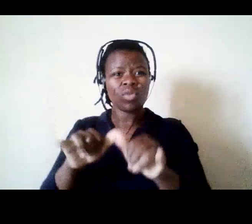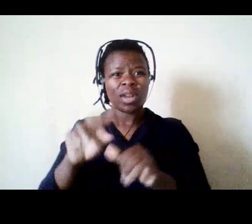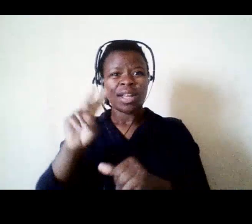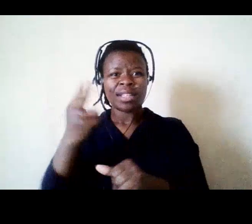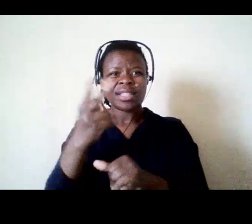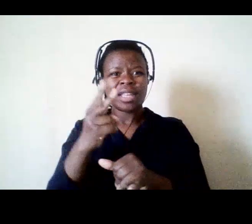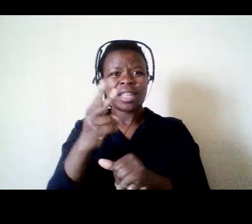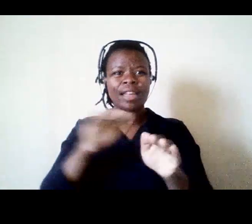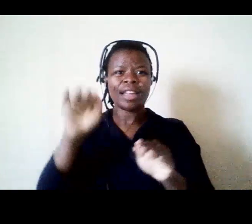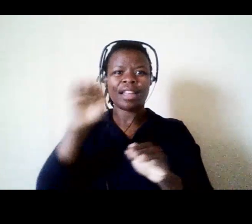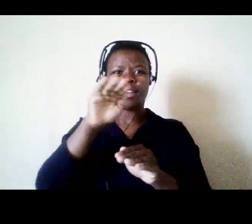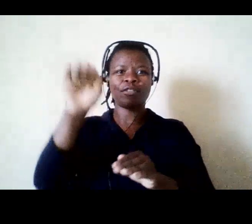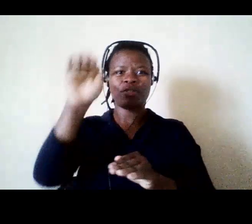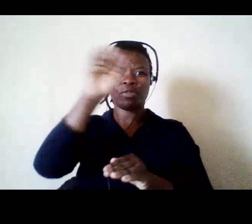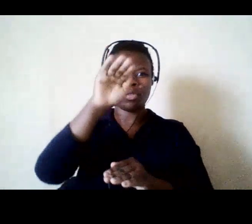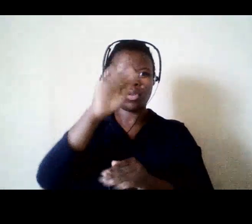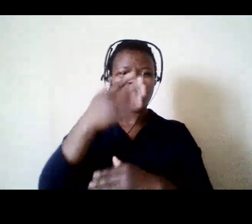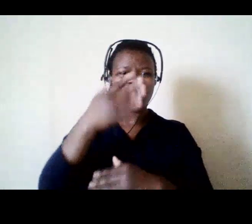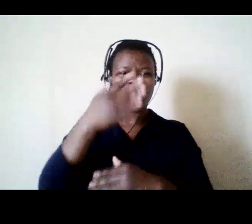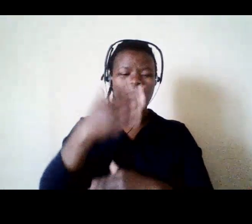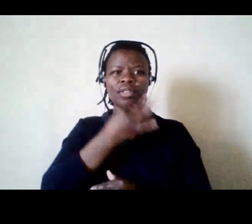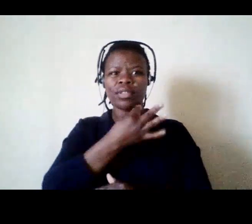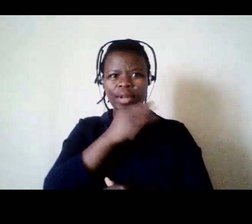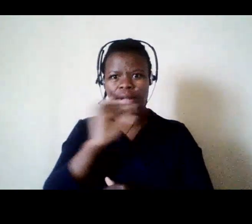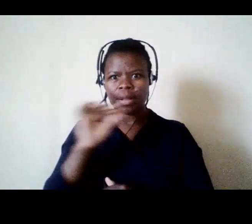were stairs, no